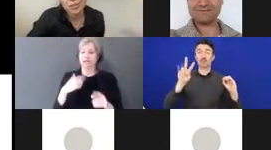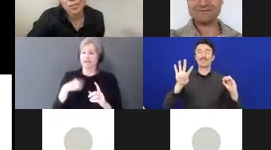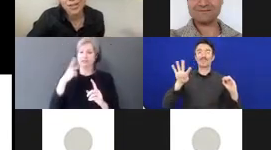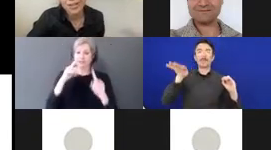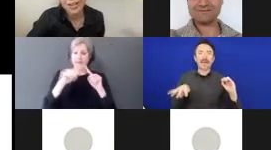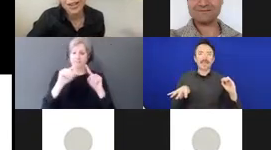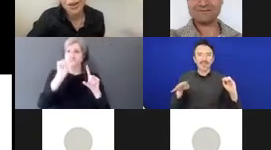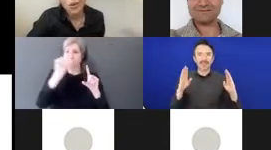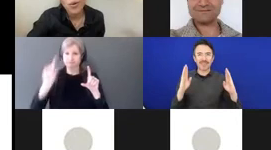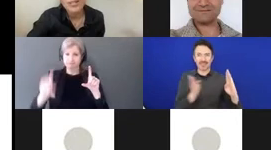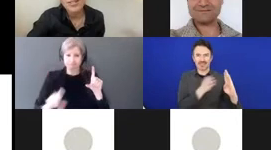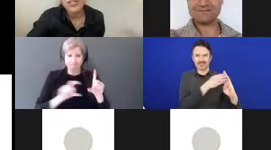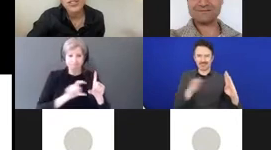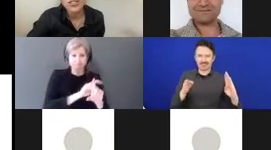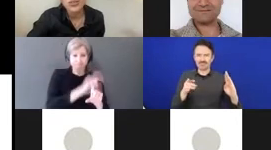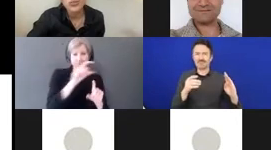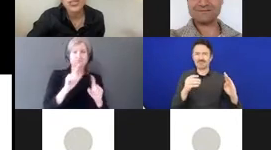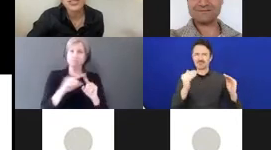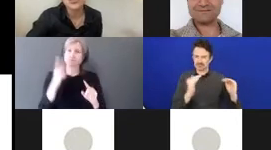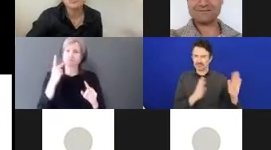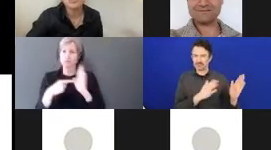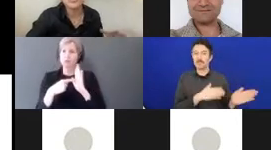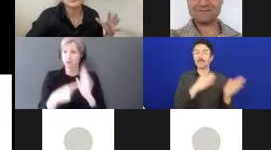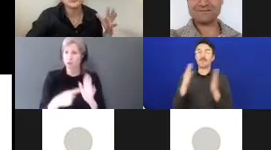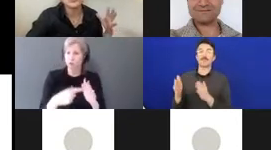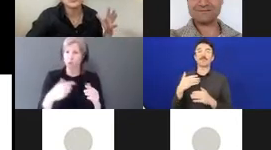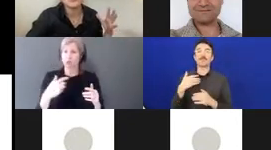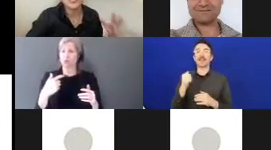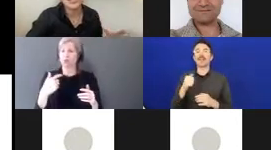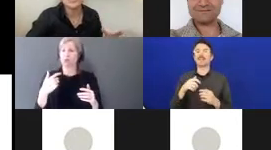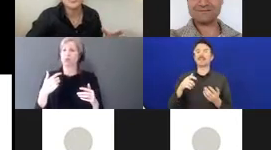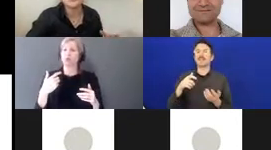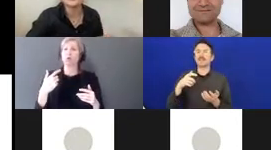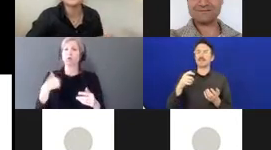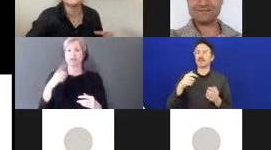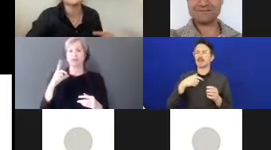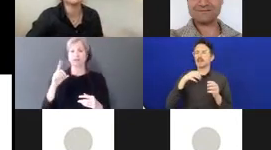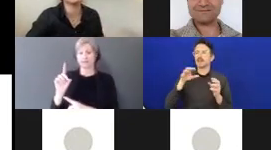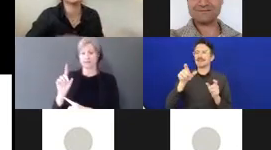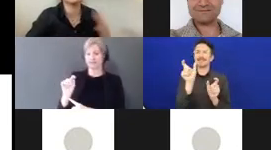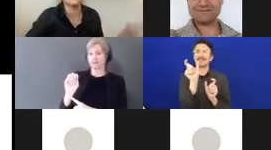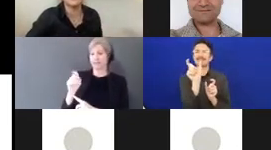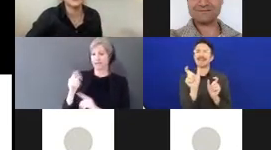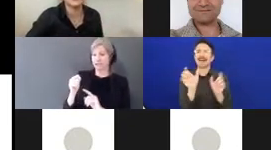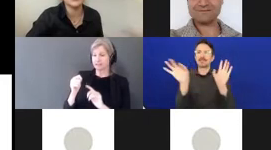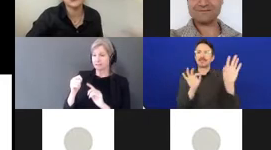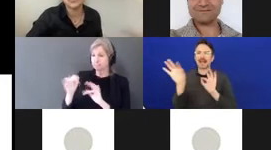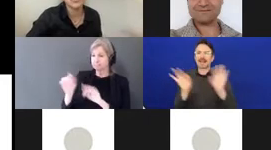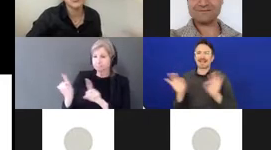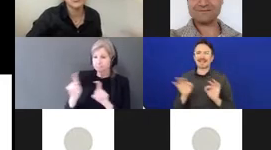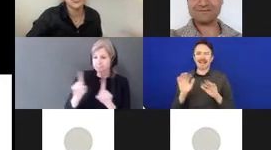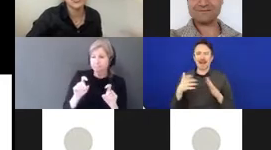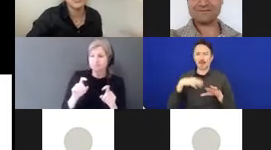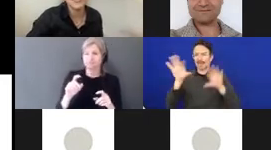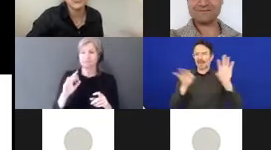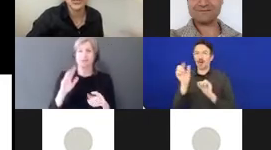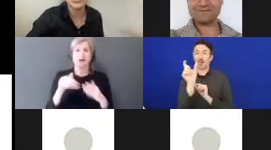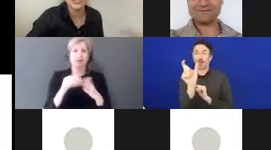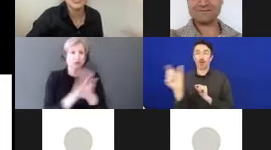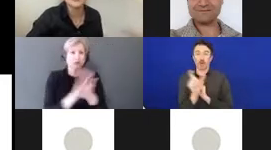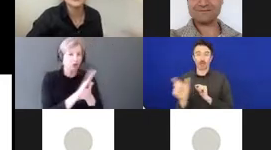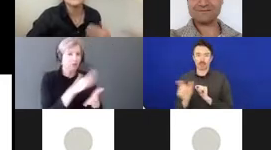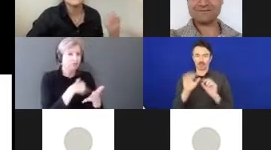for data mining, where essentially we did a text mining analysis of all the corpus, all the documents that